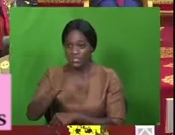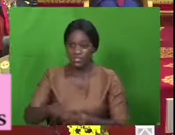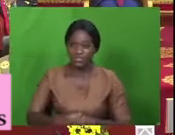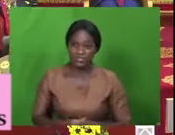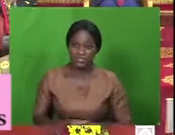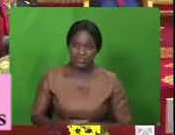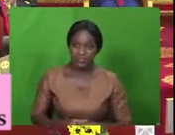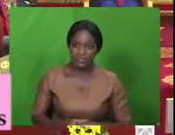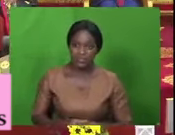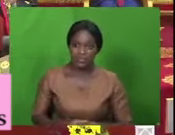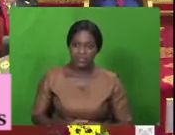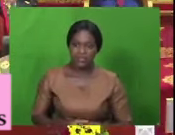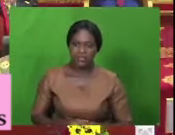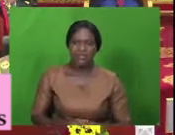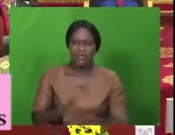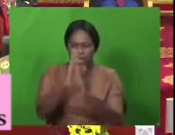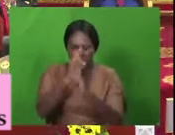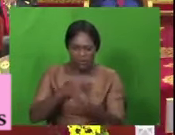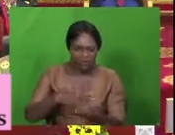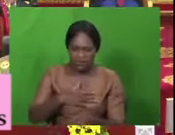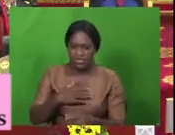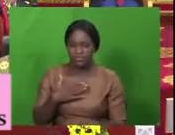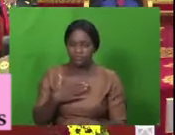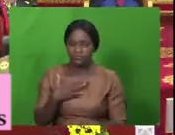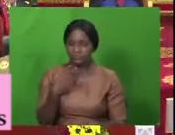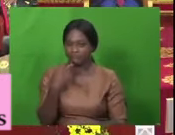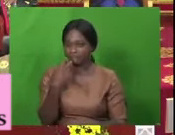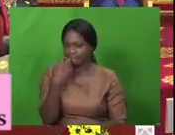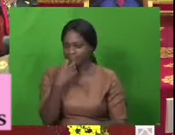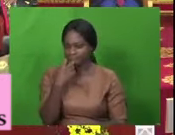please, decades. may we listen in silence.